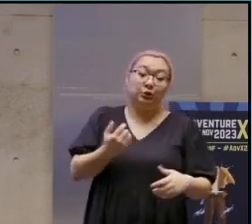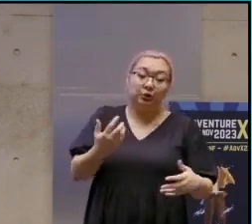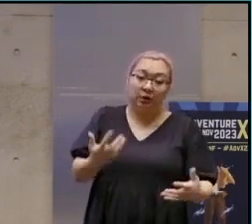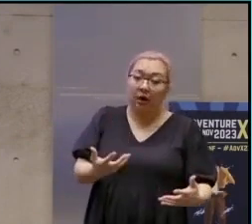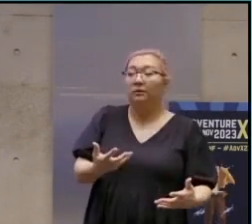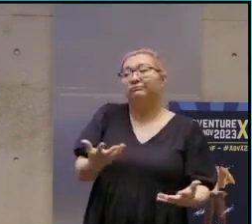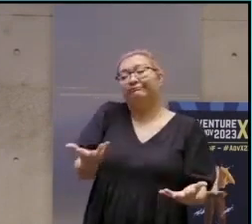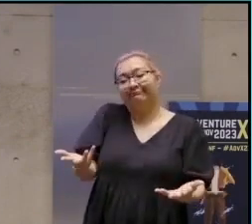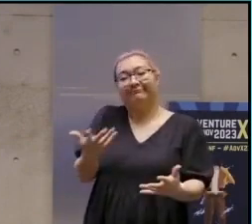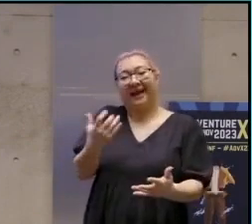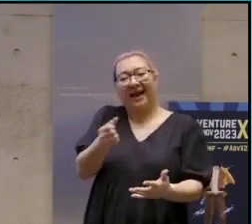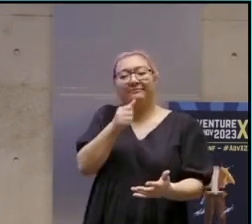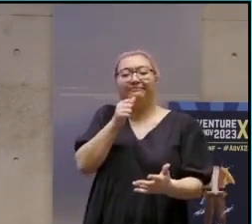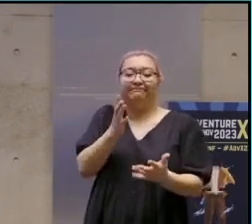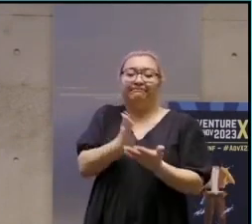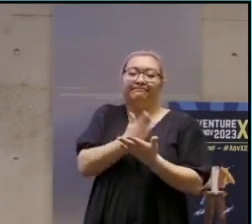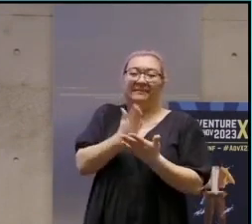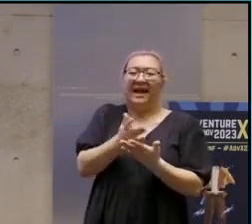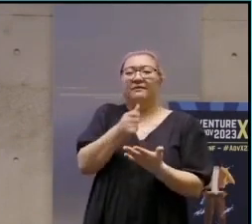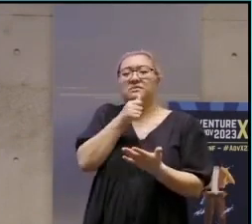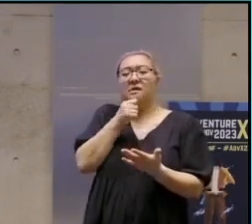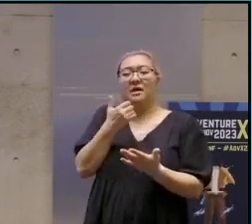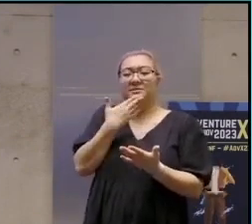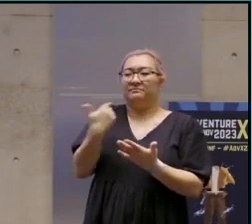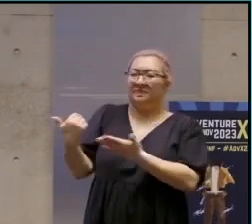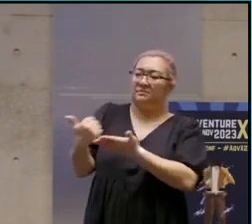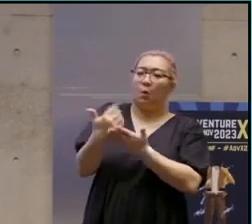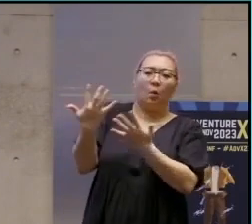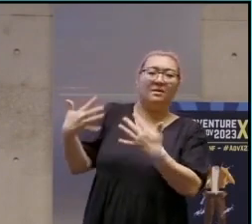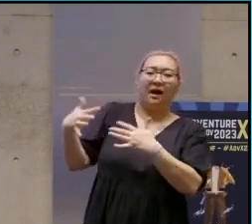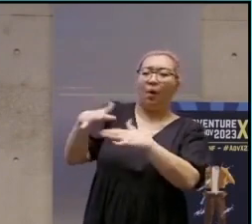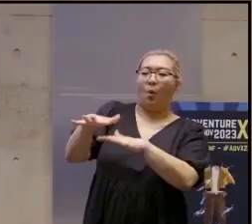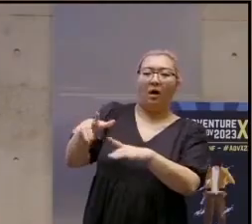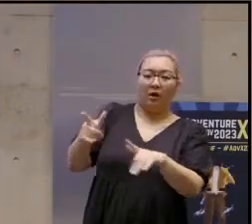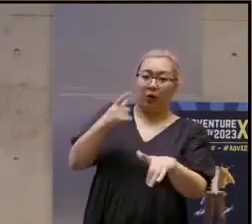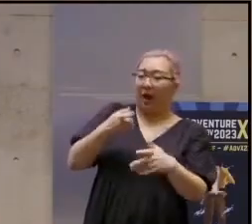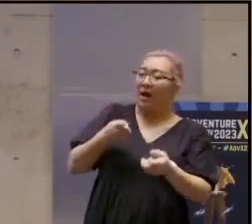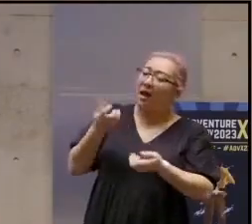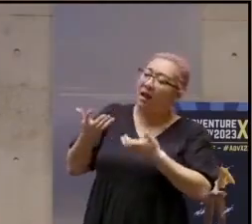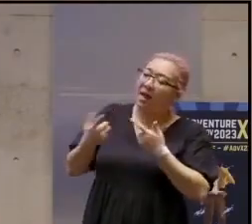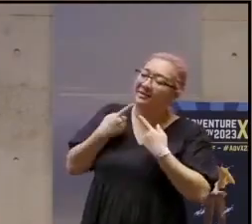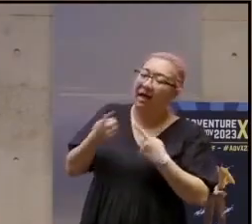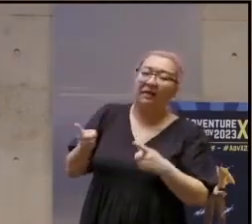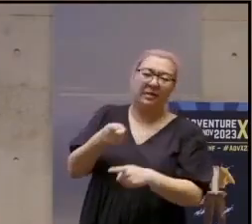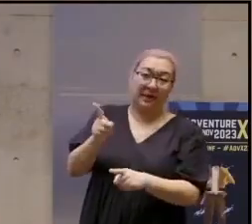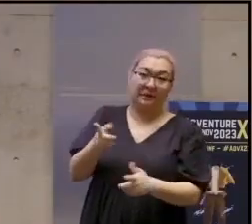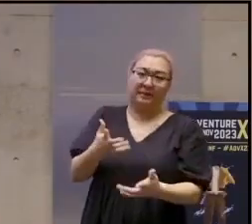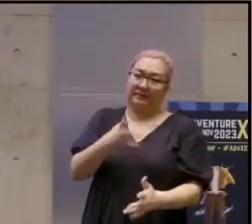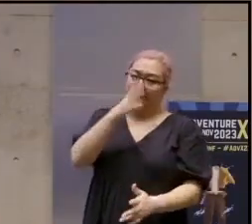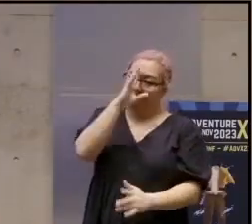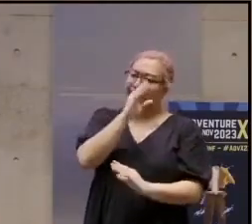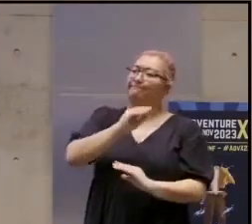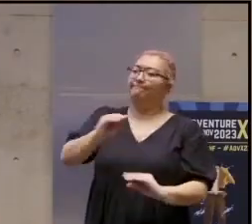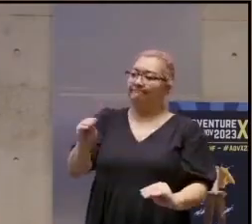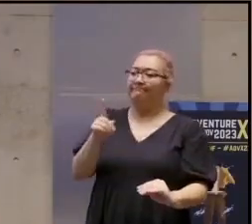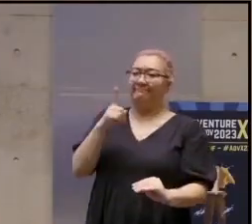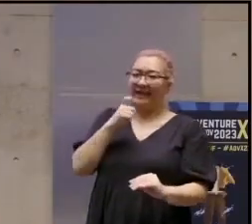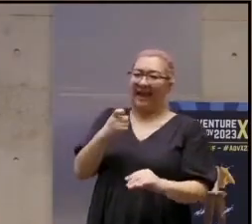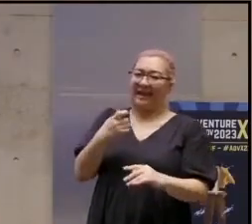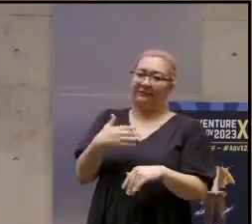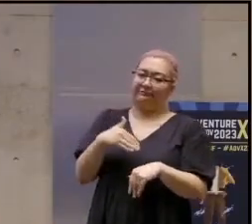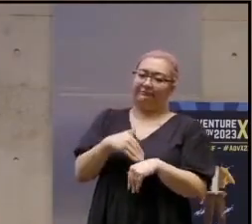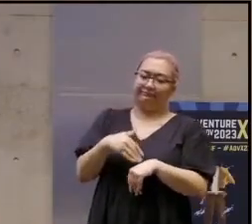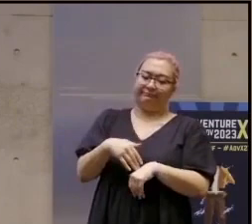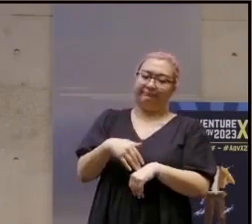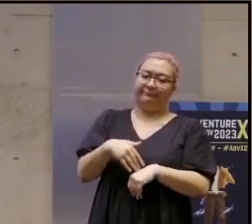network, but even just knowing about it is worth pointing out. And I will say, like, the next